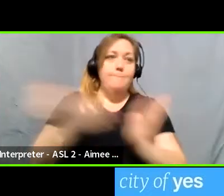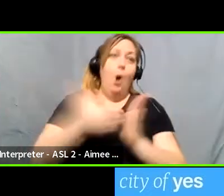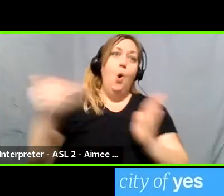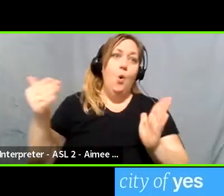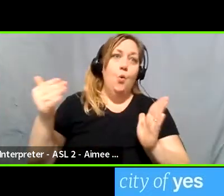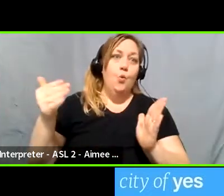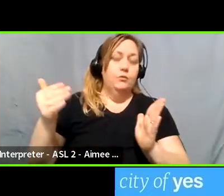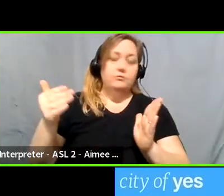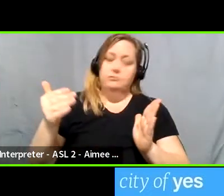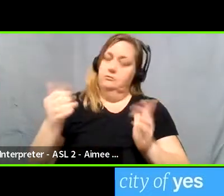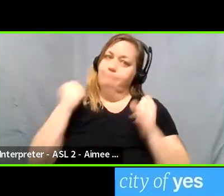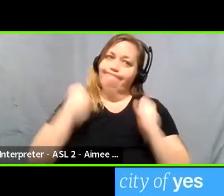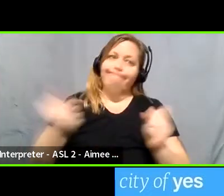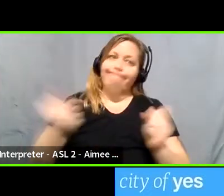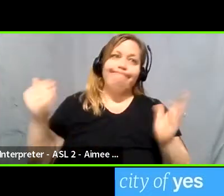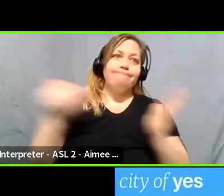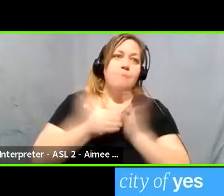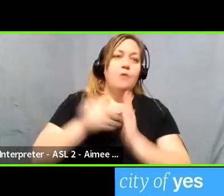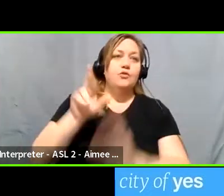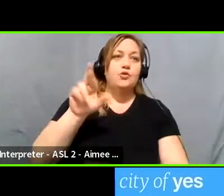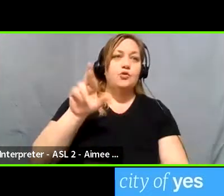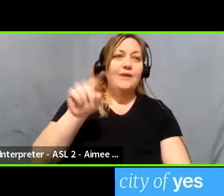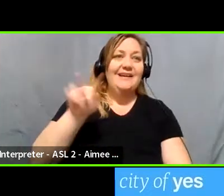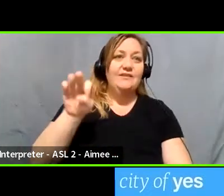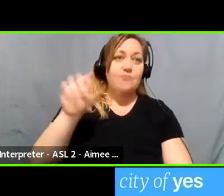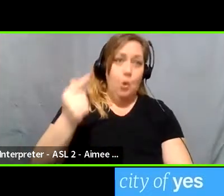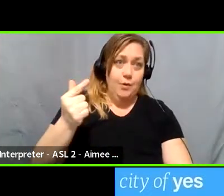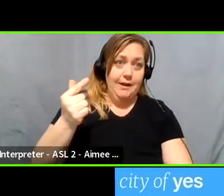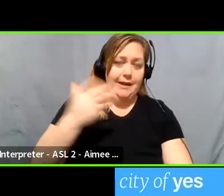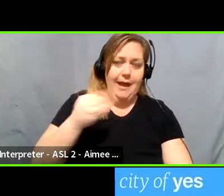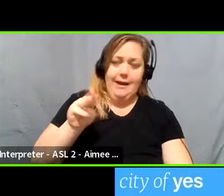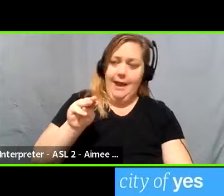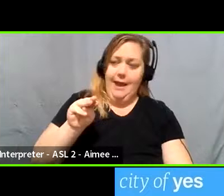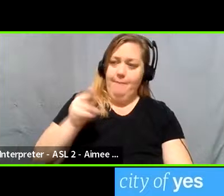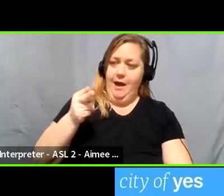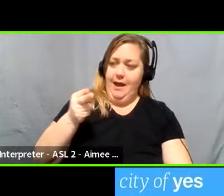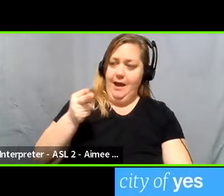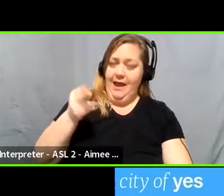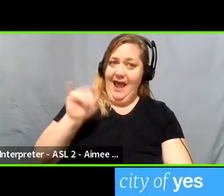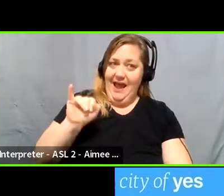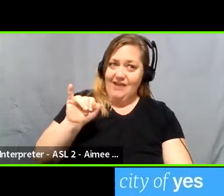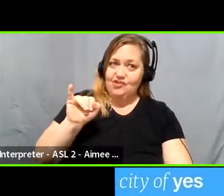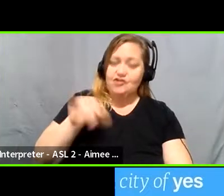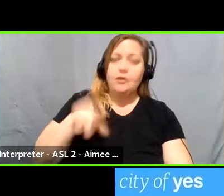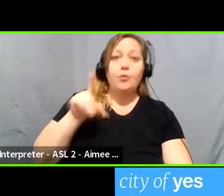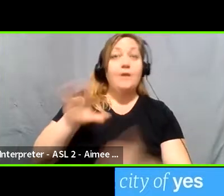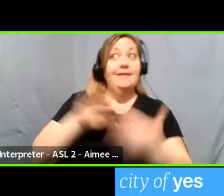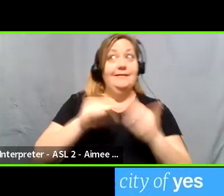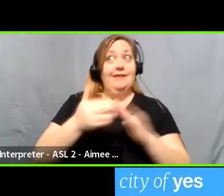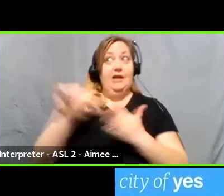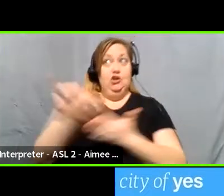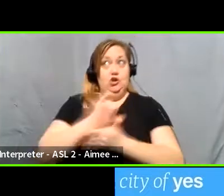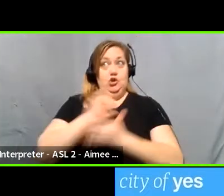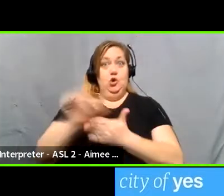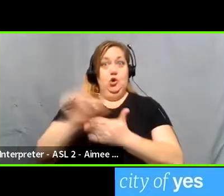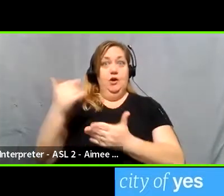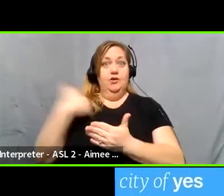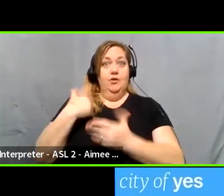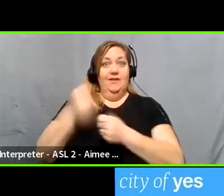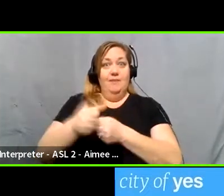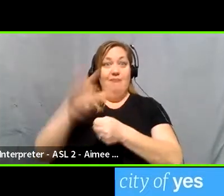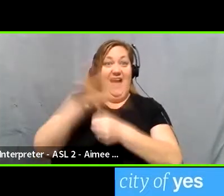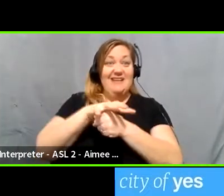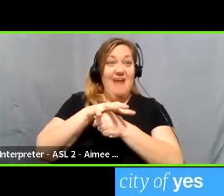uh, to rezoning and the MIH plan where the city of New York during the pandemic